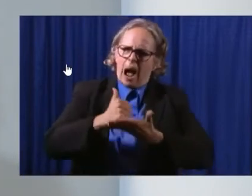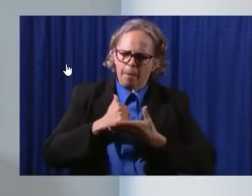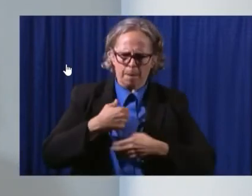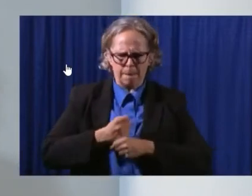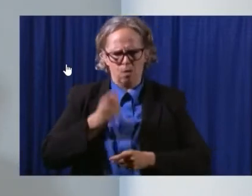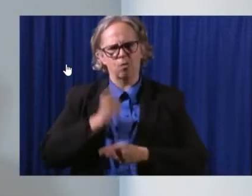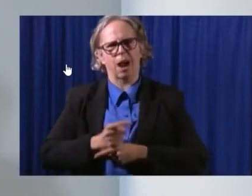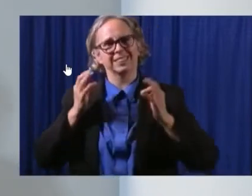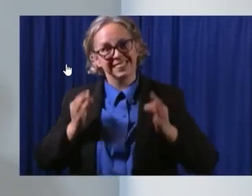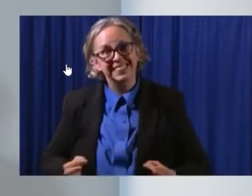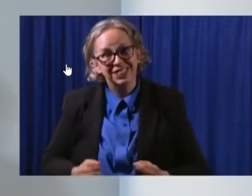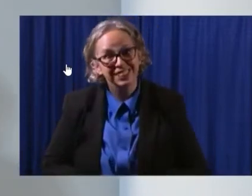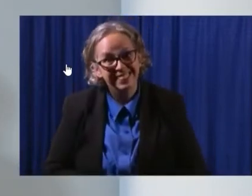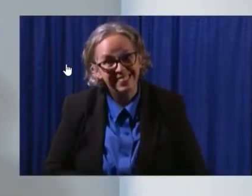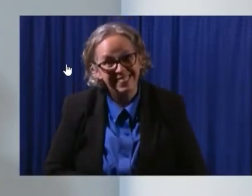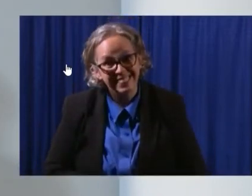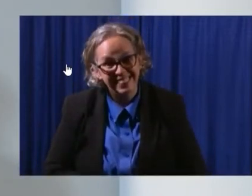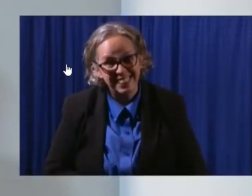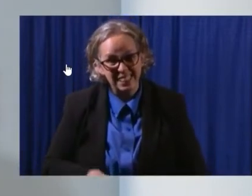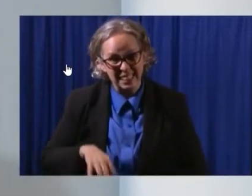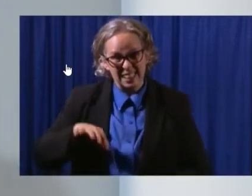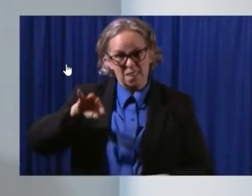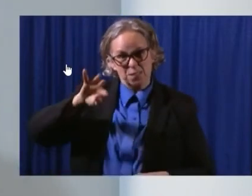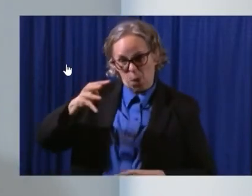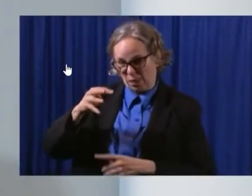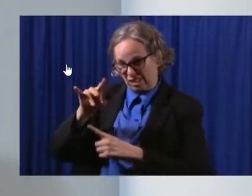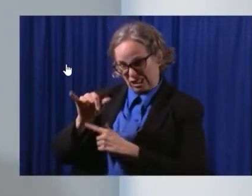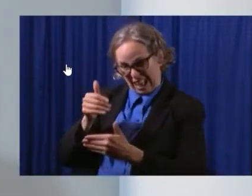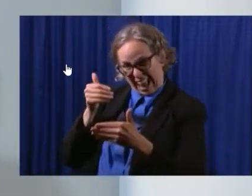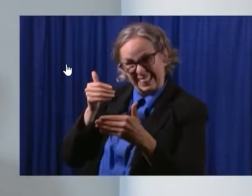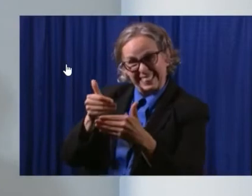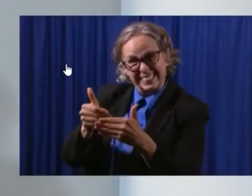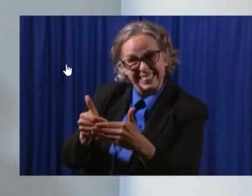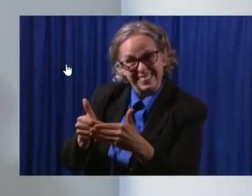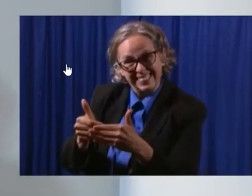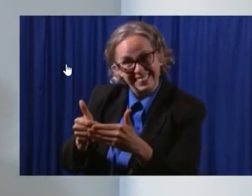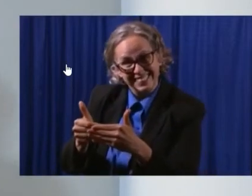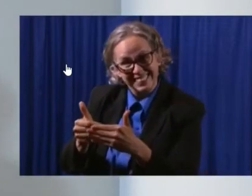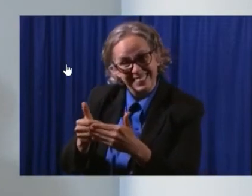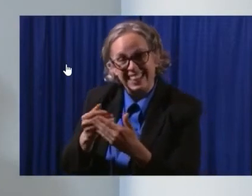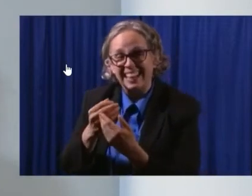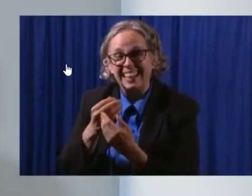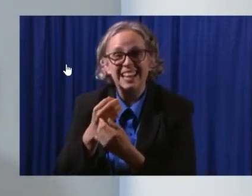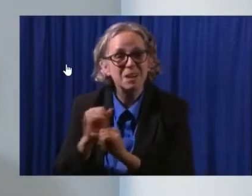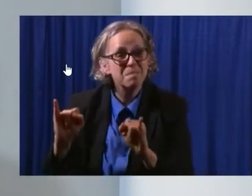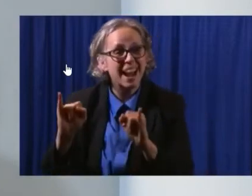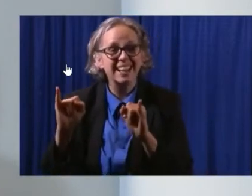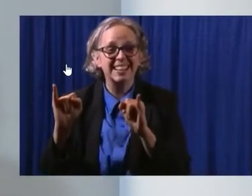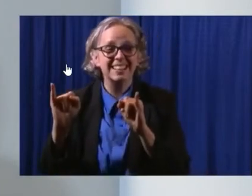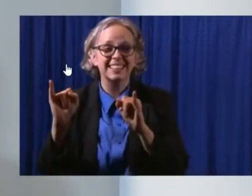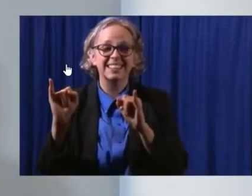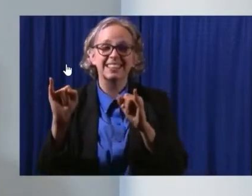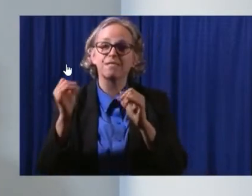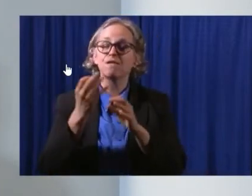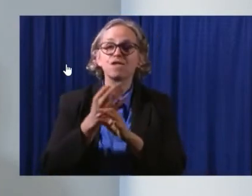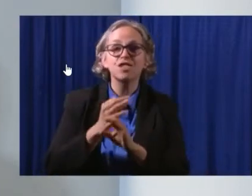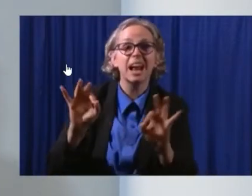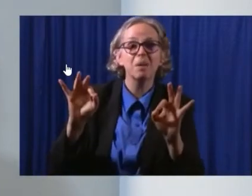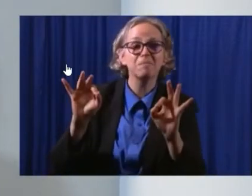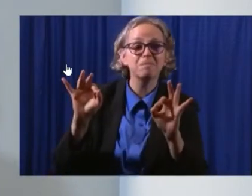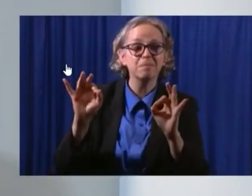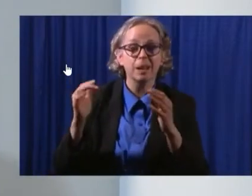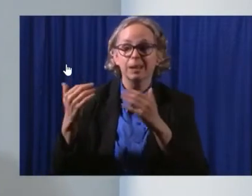Day in a COVID world, it just makes me think that freedom and responsibility are even more special companions this